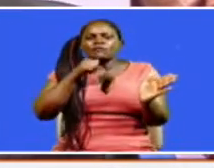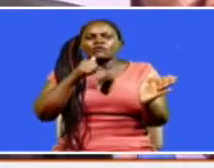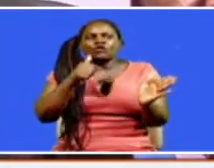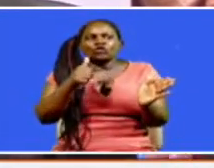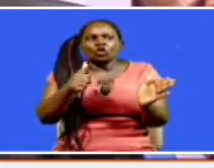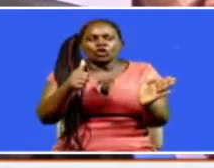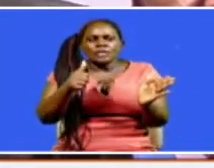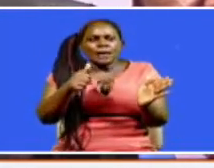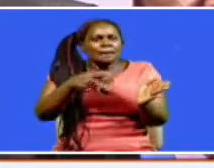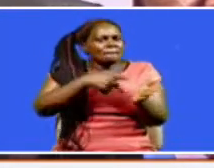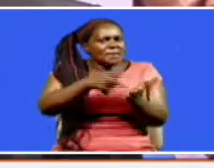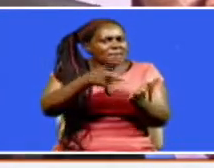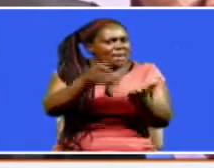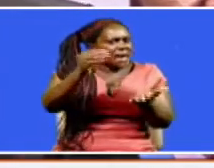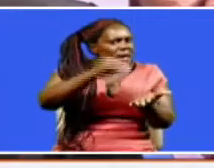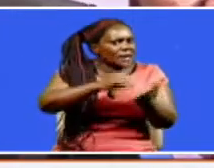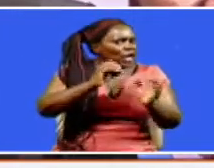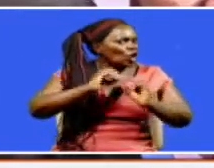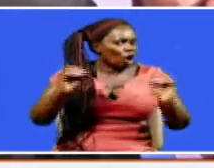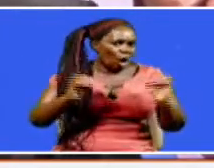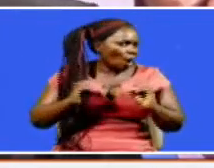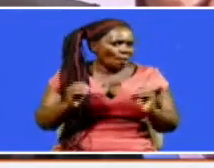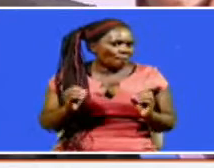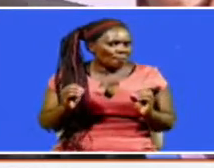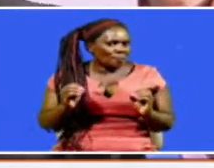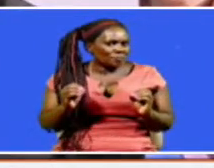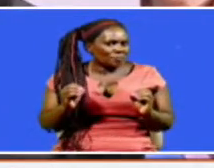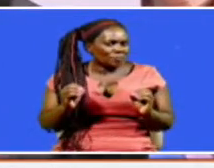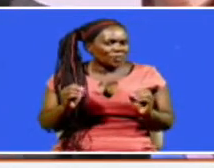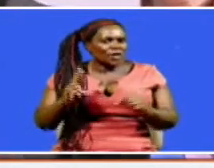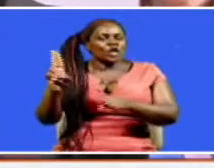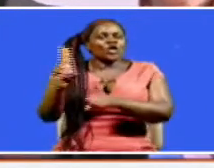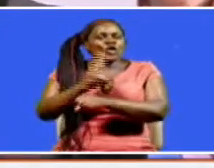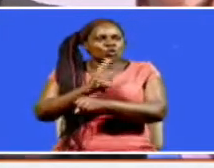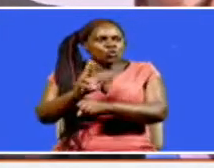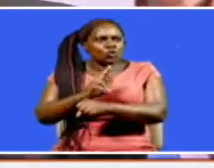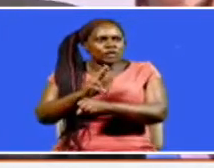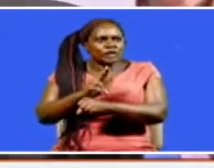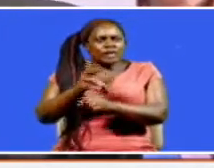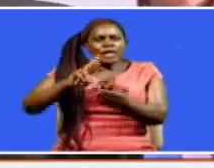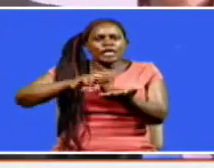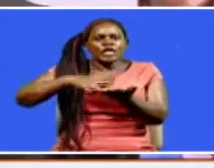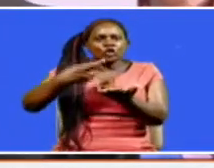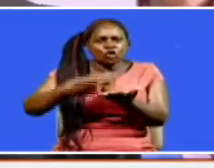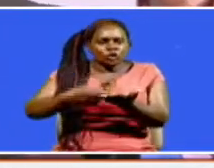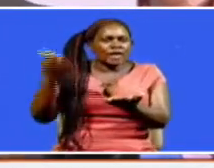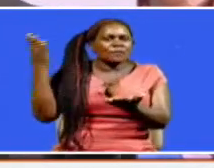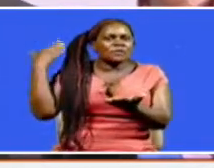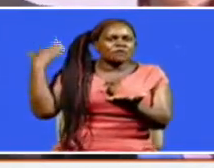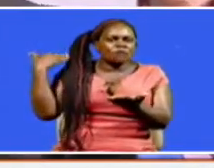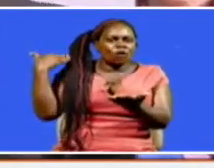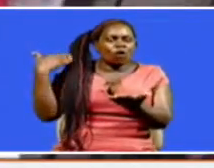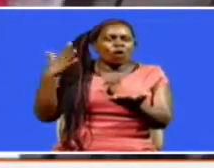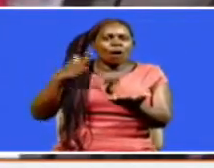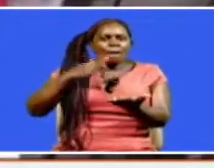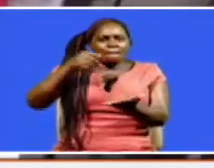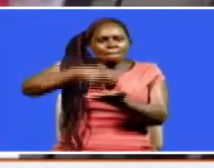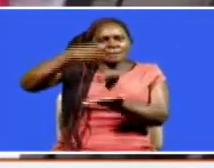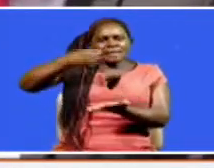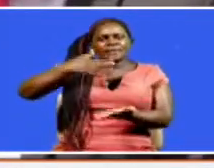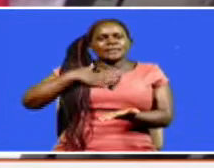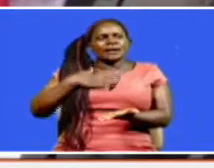for extra additional budget for this kind of project. We are using the resources that have been allocated within our budget.